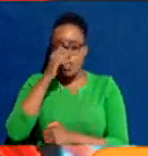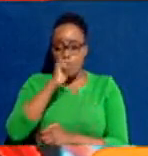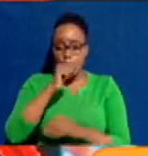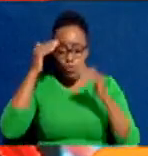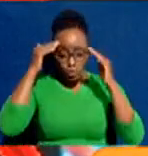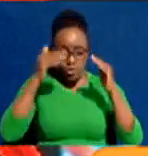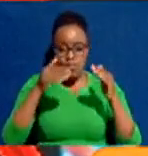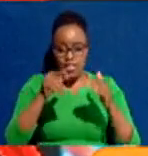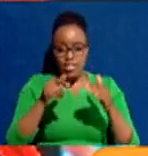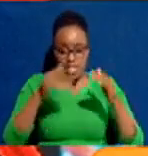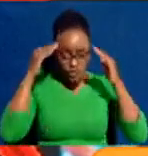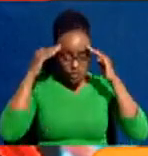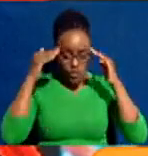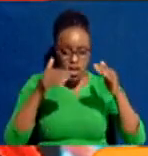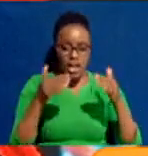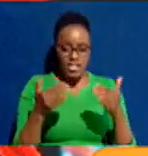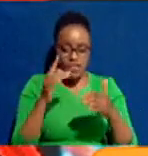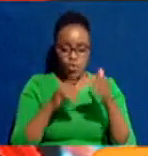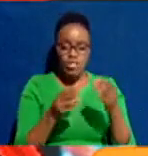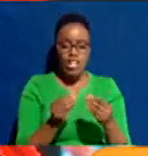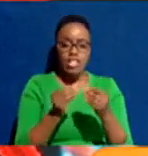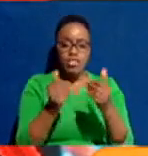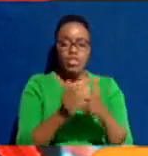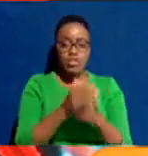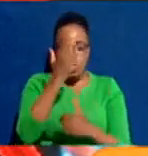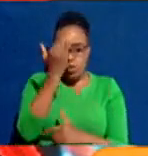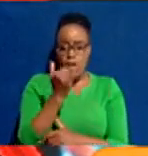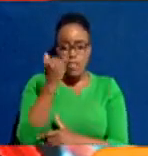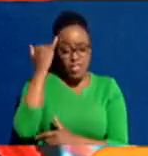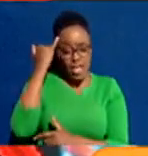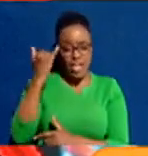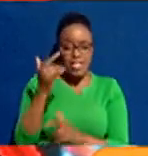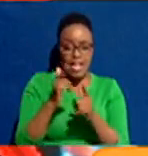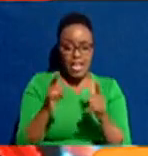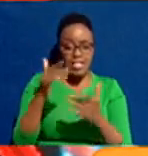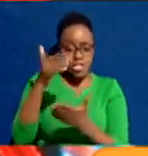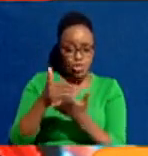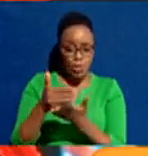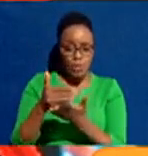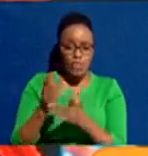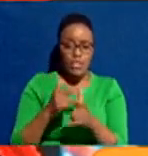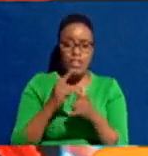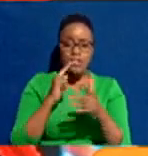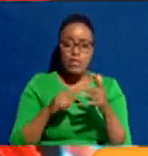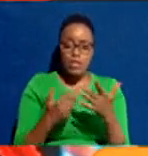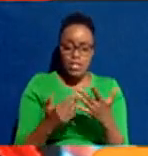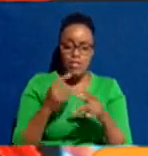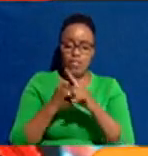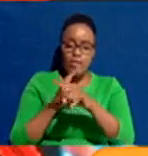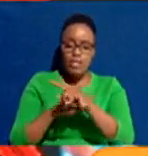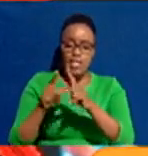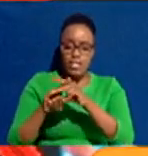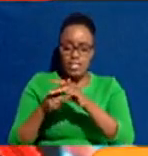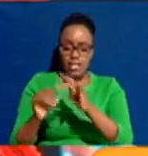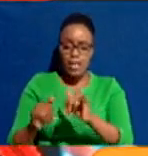focus on those and focus on what are the solutions. Because the idea of let us stop, we have said since we started